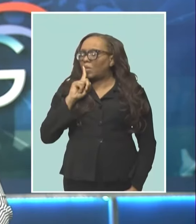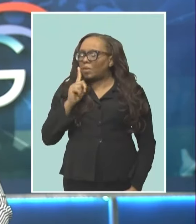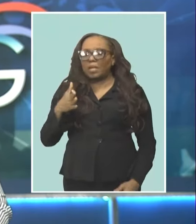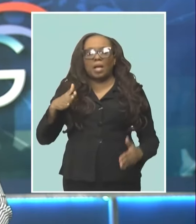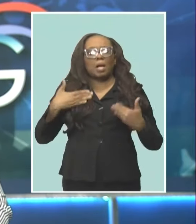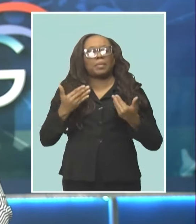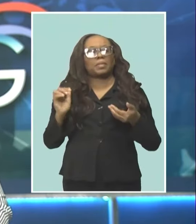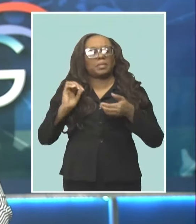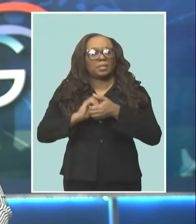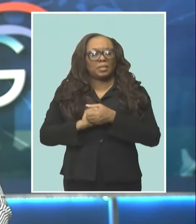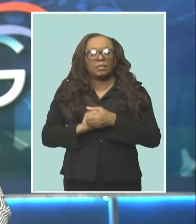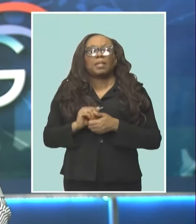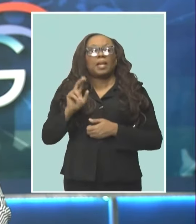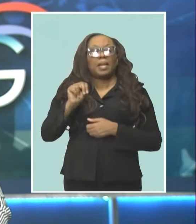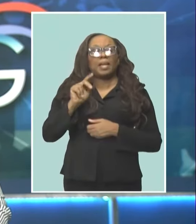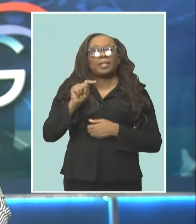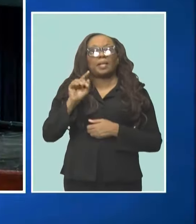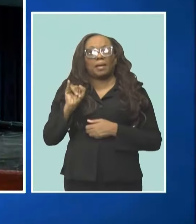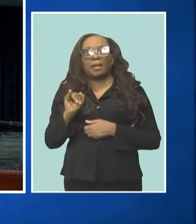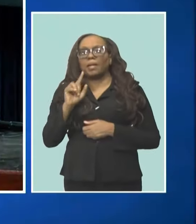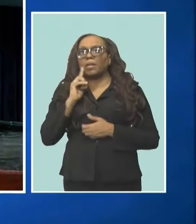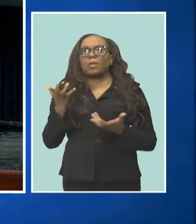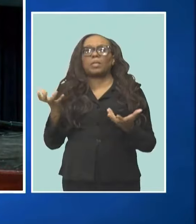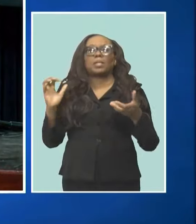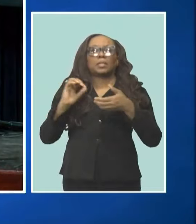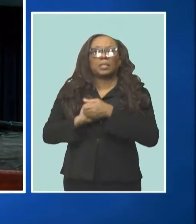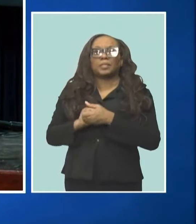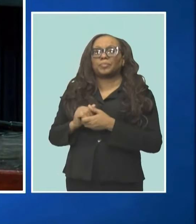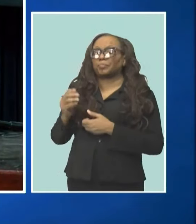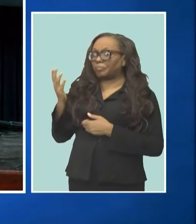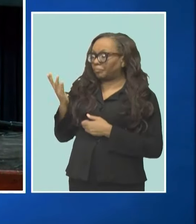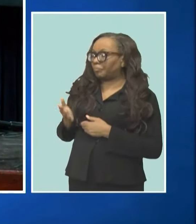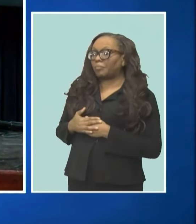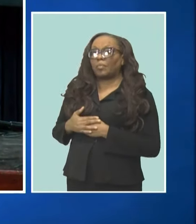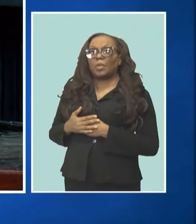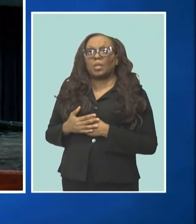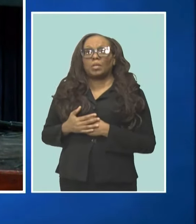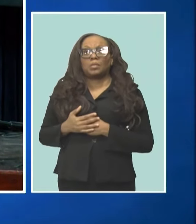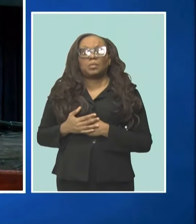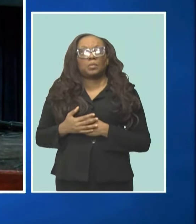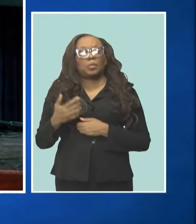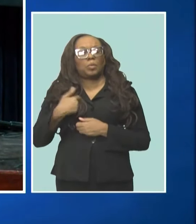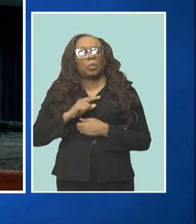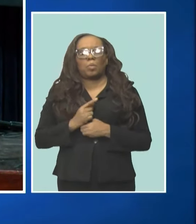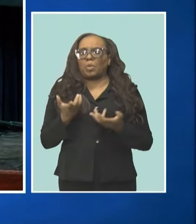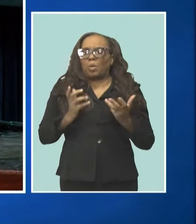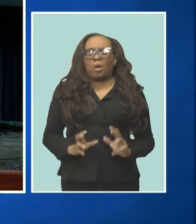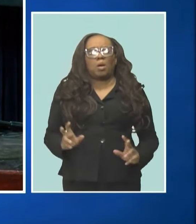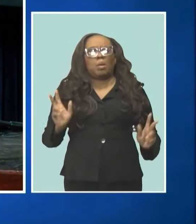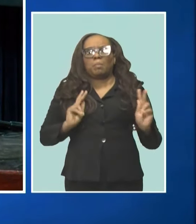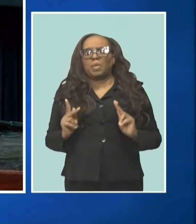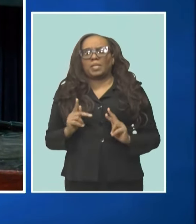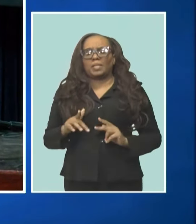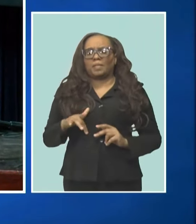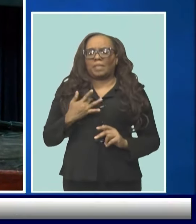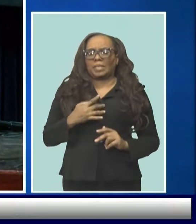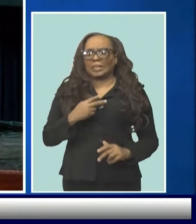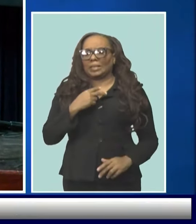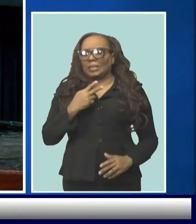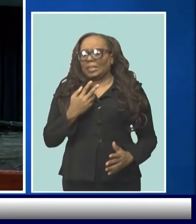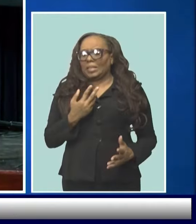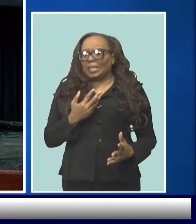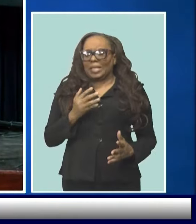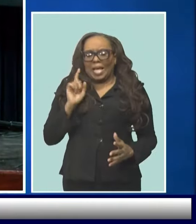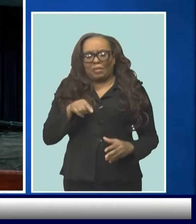with the NTI's mandate. We are breaking down the 4 walls of the classroom in a sense, and we are creating the opportunity